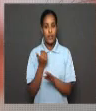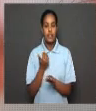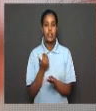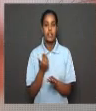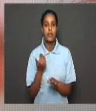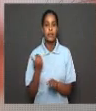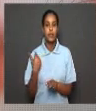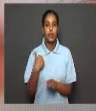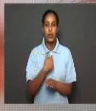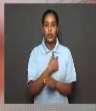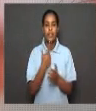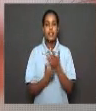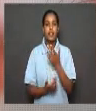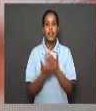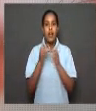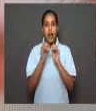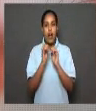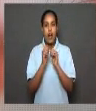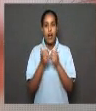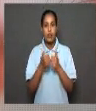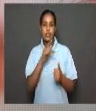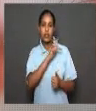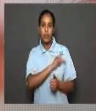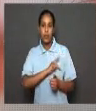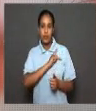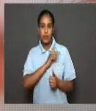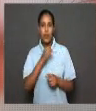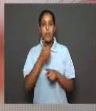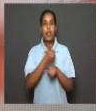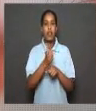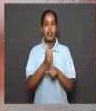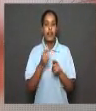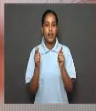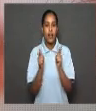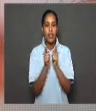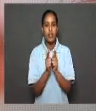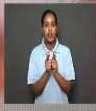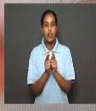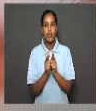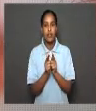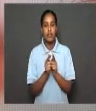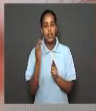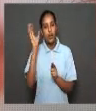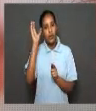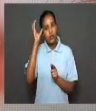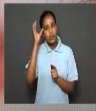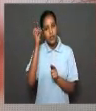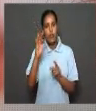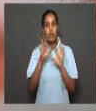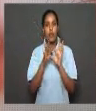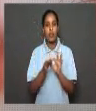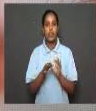Previously, we discussed how the properties of metals relate to the concept of